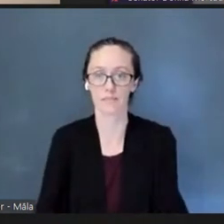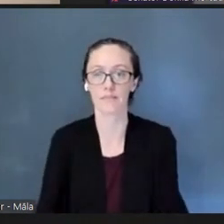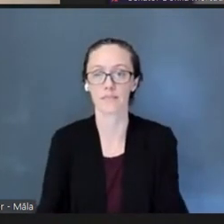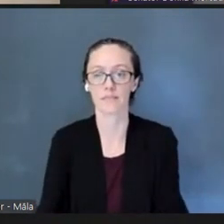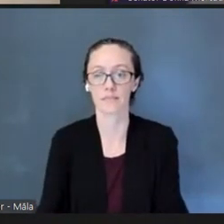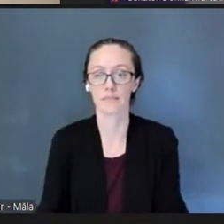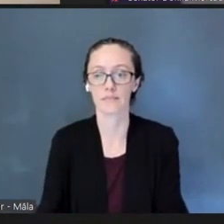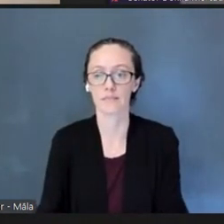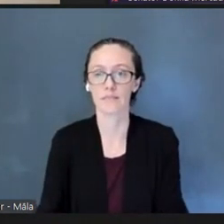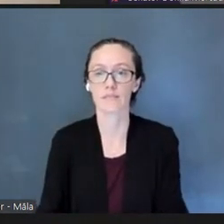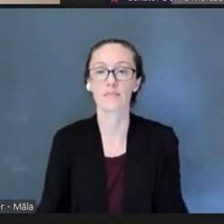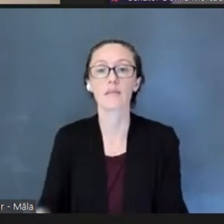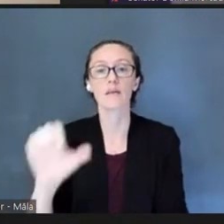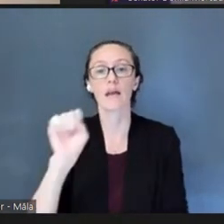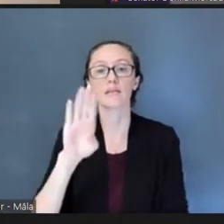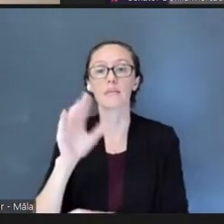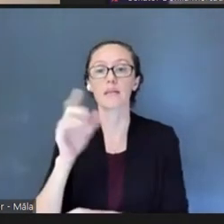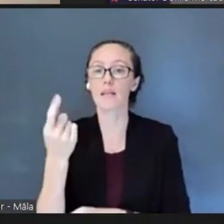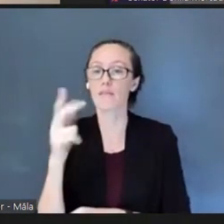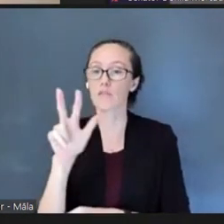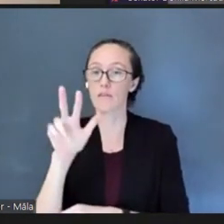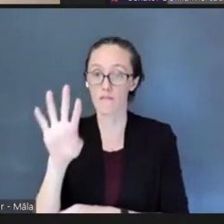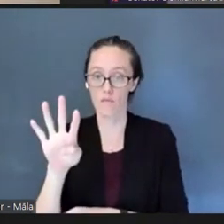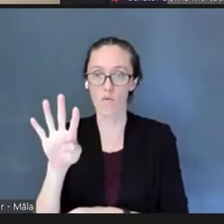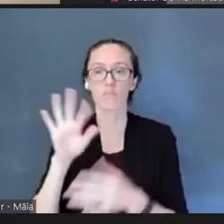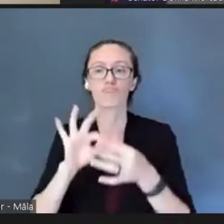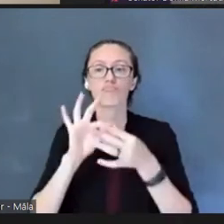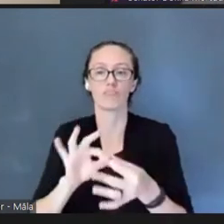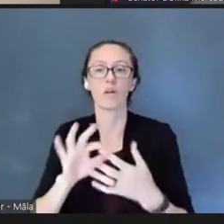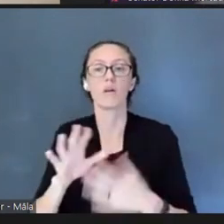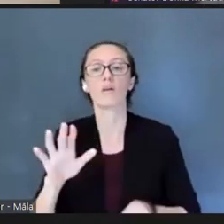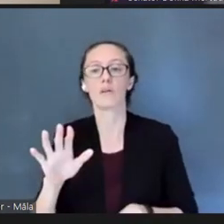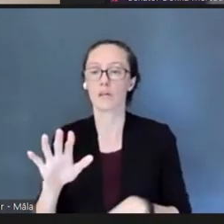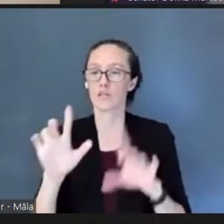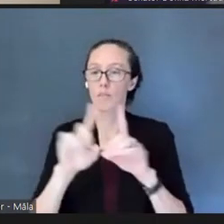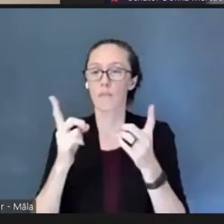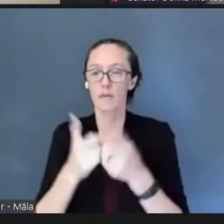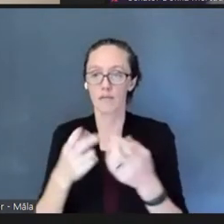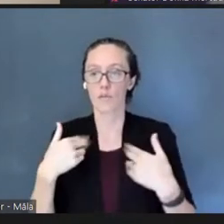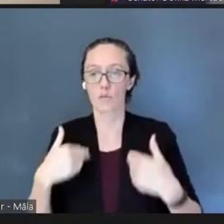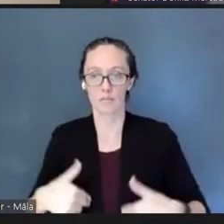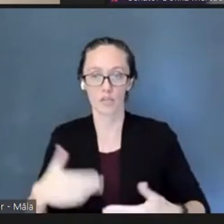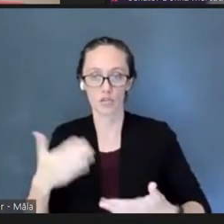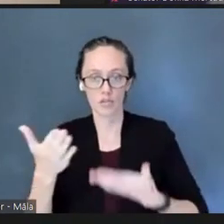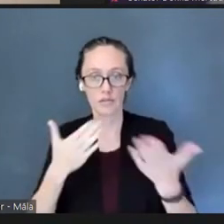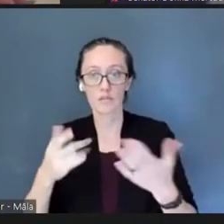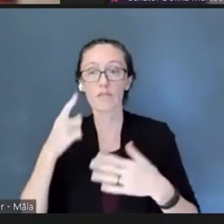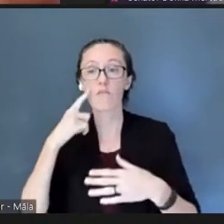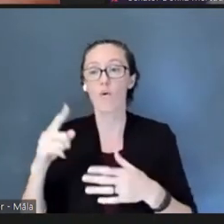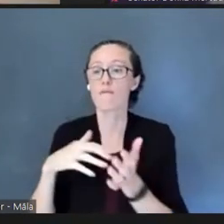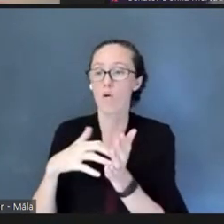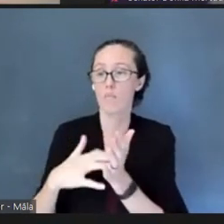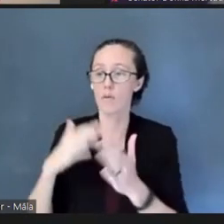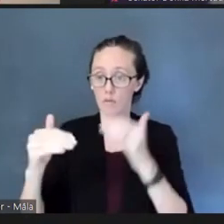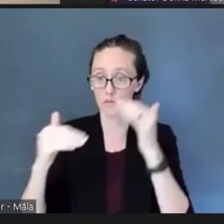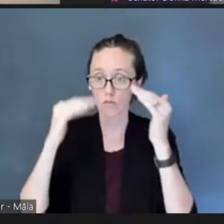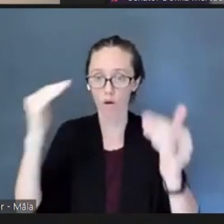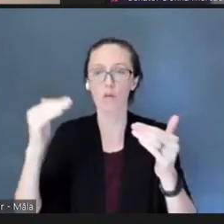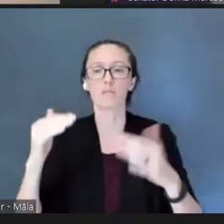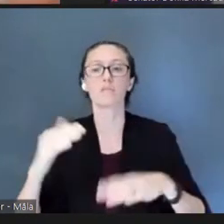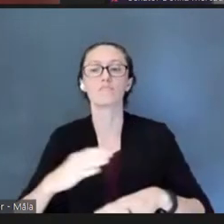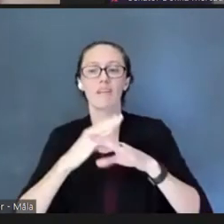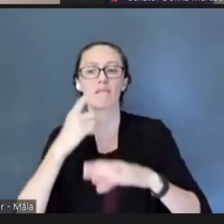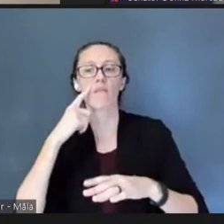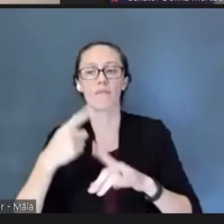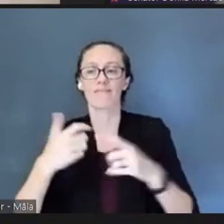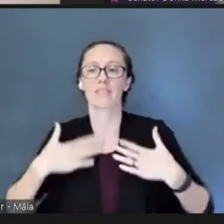SB 1134, broadens the Department of Human Services employees' right of entry into vulnerable adults' premises from physical abuse to